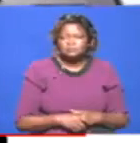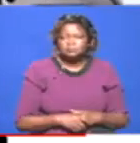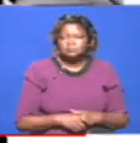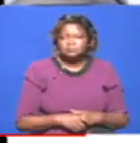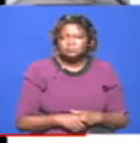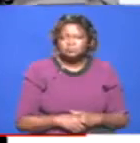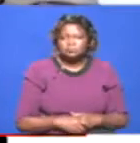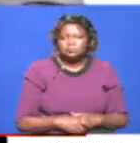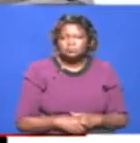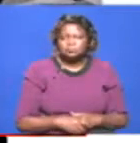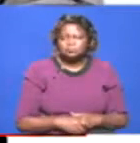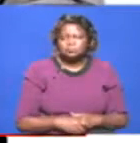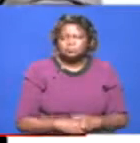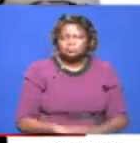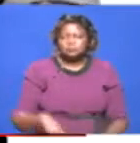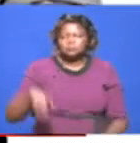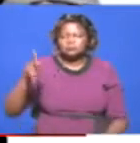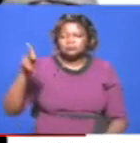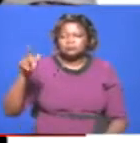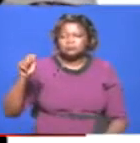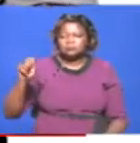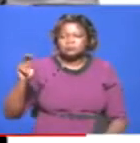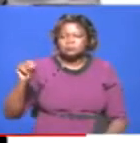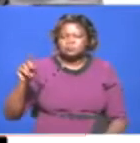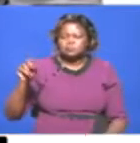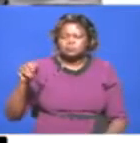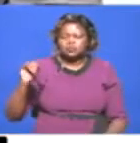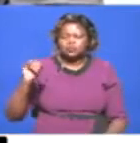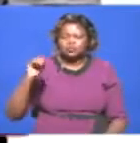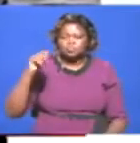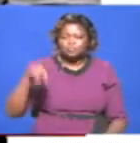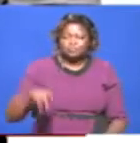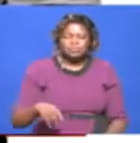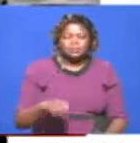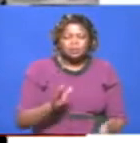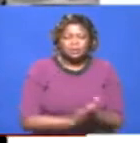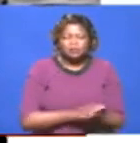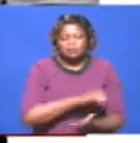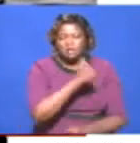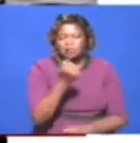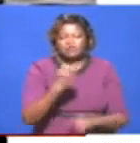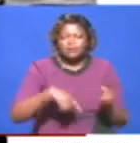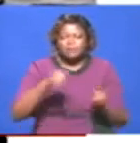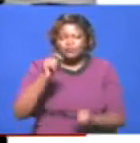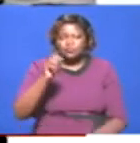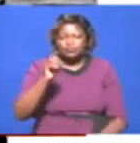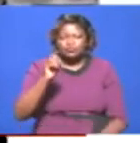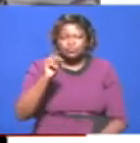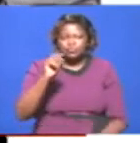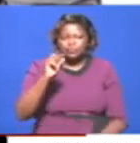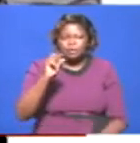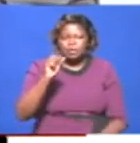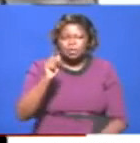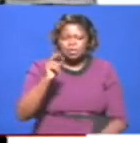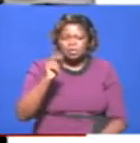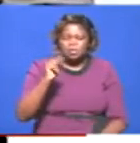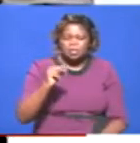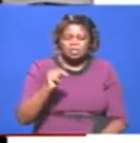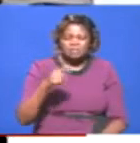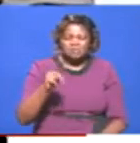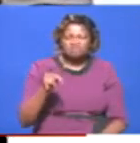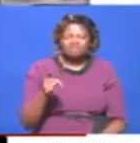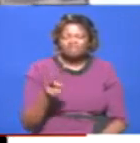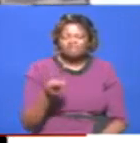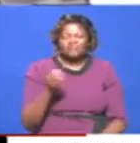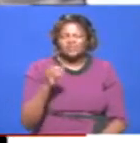And staying with politics, Kadunyi Member of Parliament Wafula Wamunyinyi and his Tongaren counterpart, Eseli Simiyu, have ditched Ford Kenya